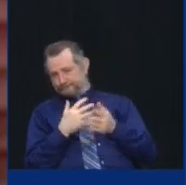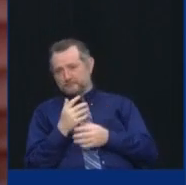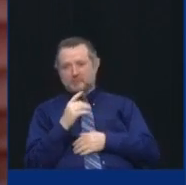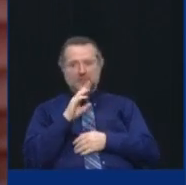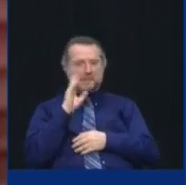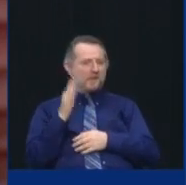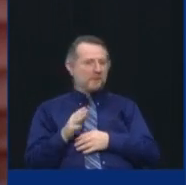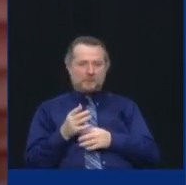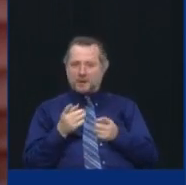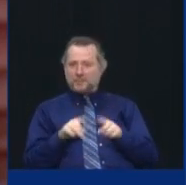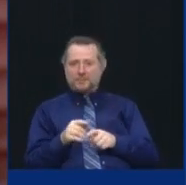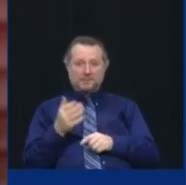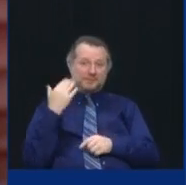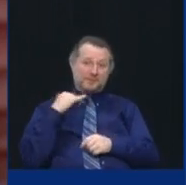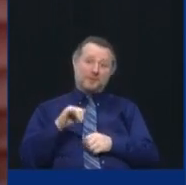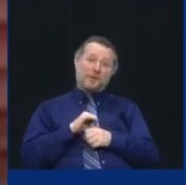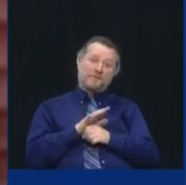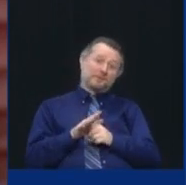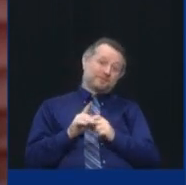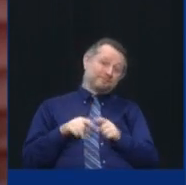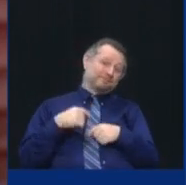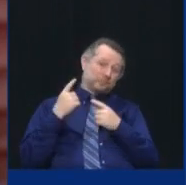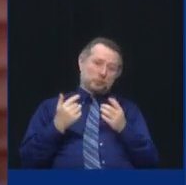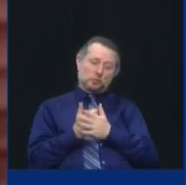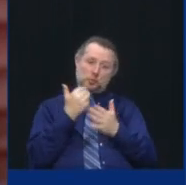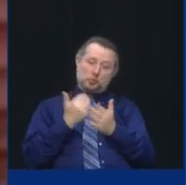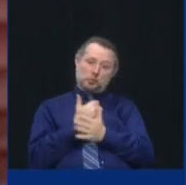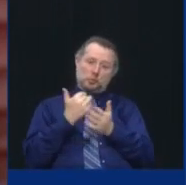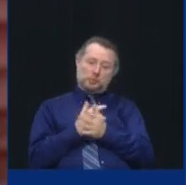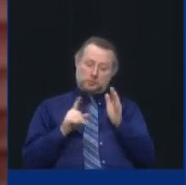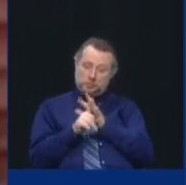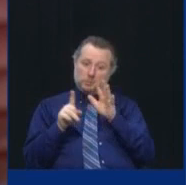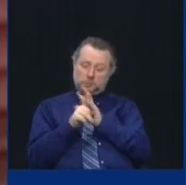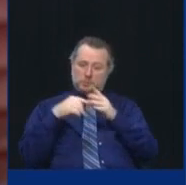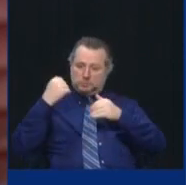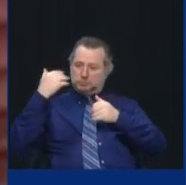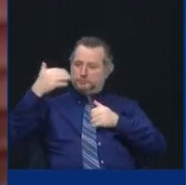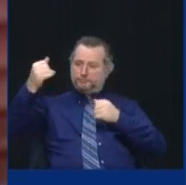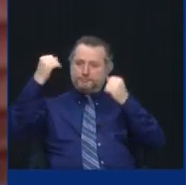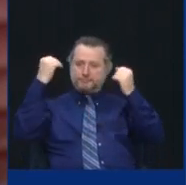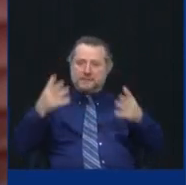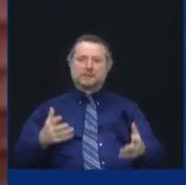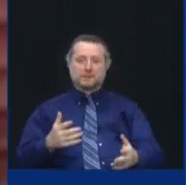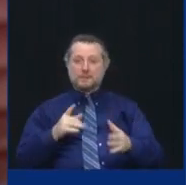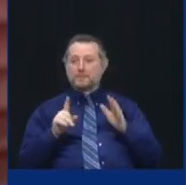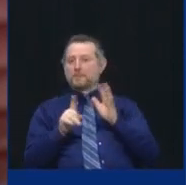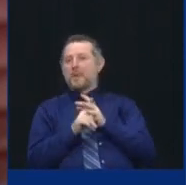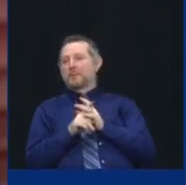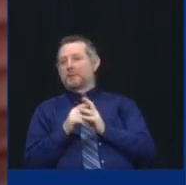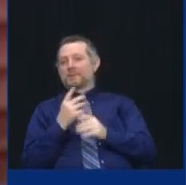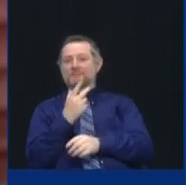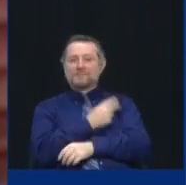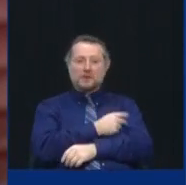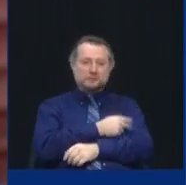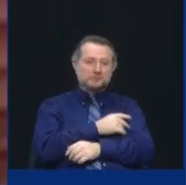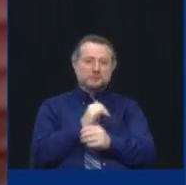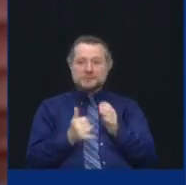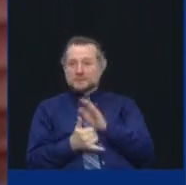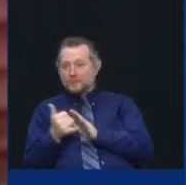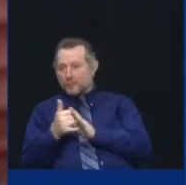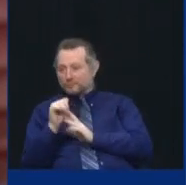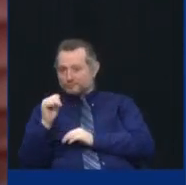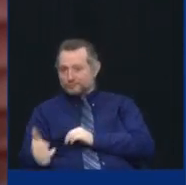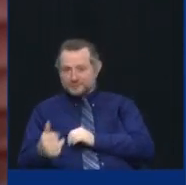before. None of this has ever been done before, but these pop-ups in the vaccination in the subway stations has just